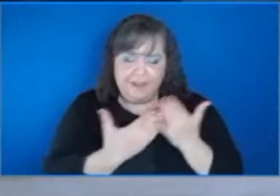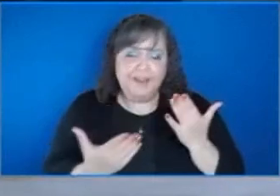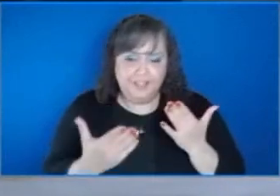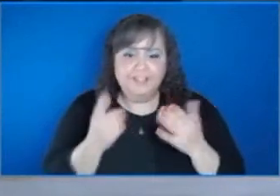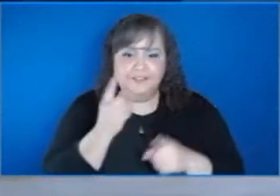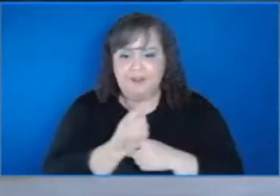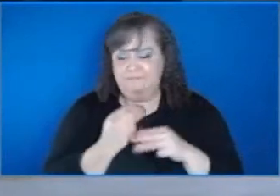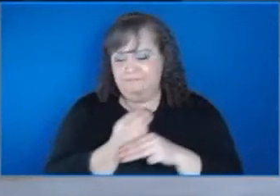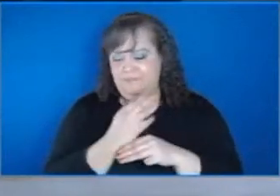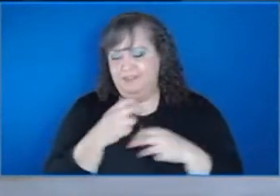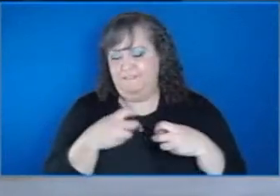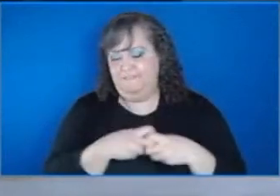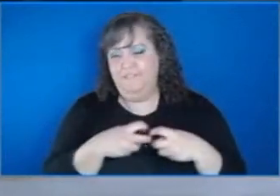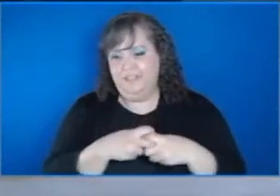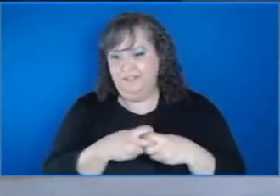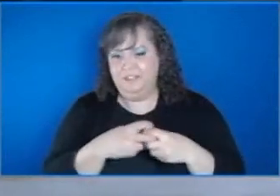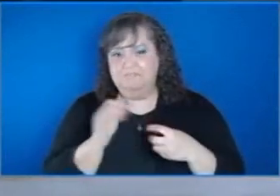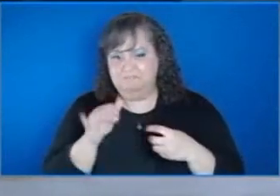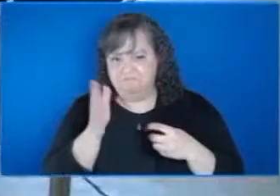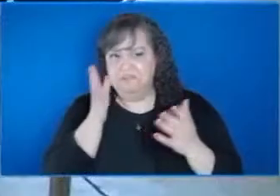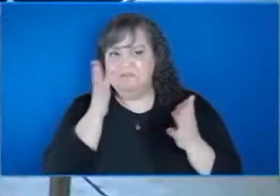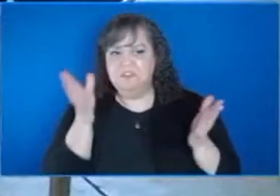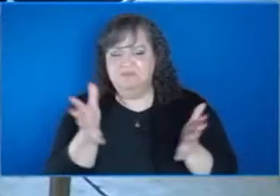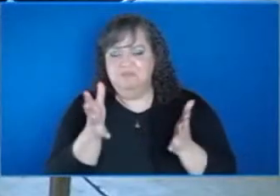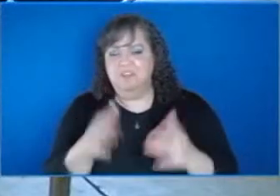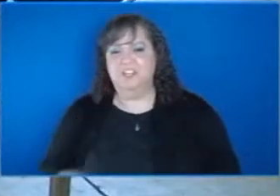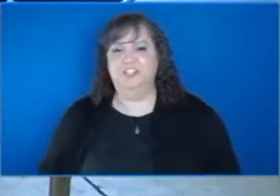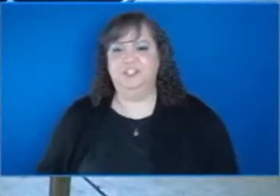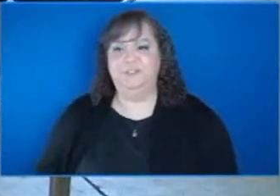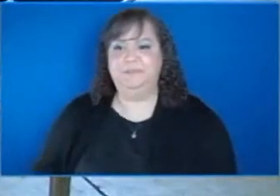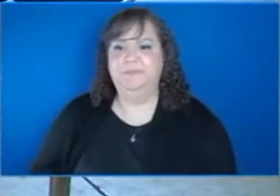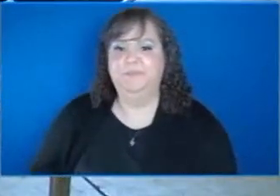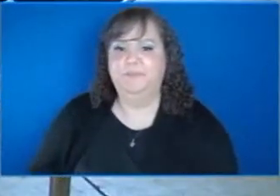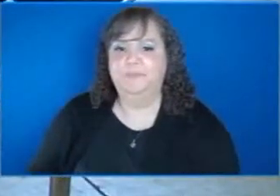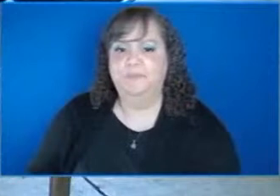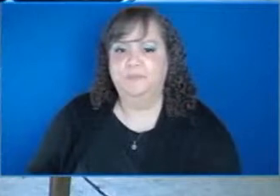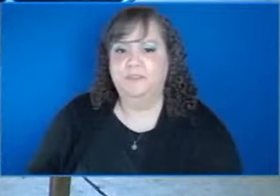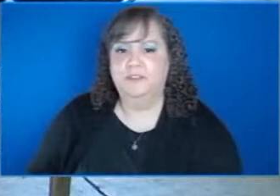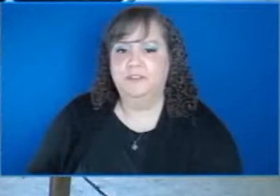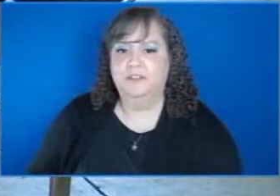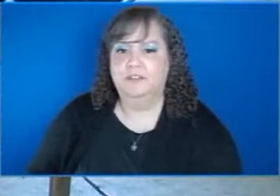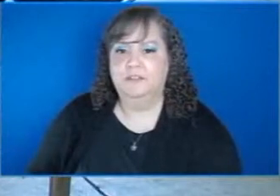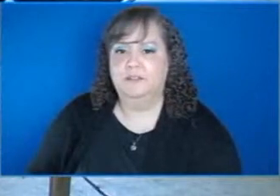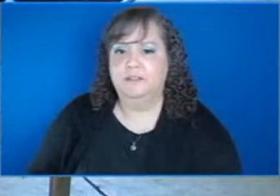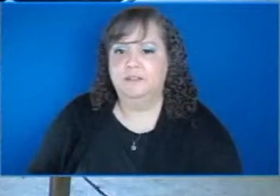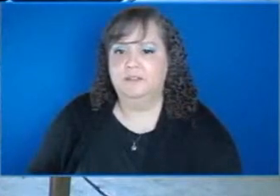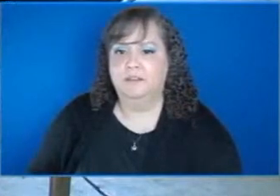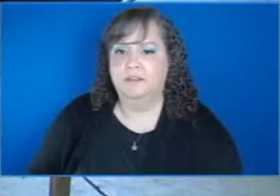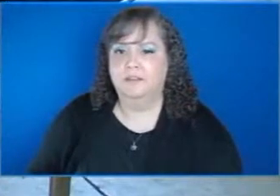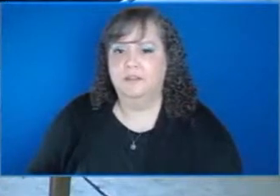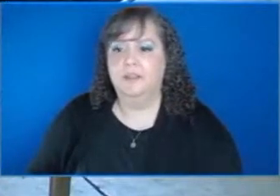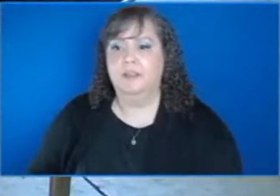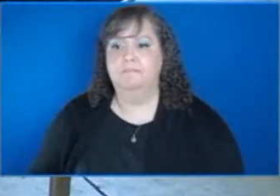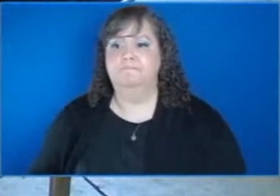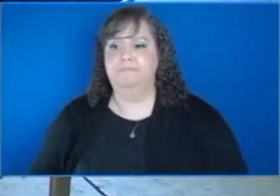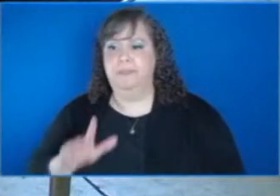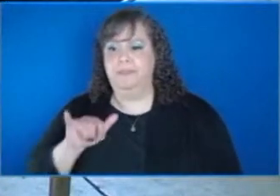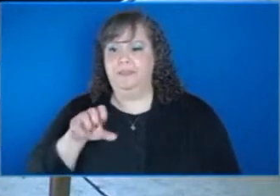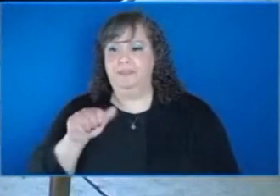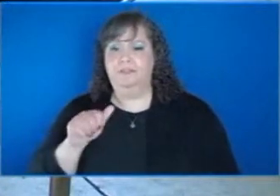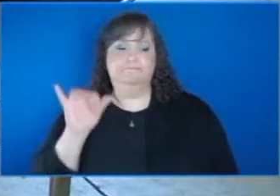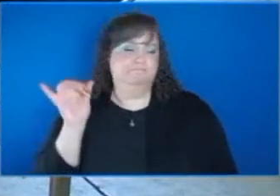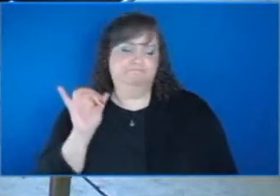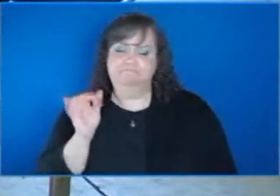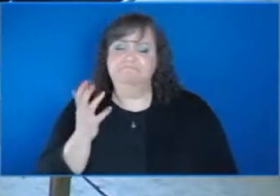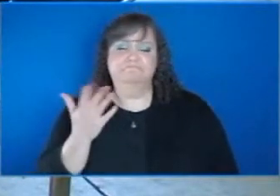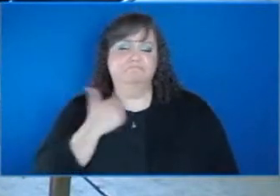definitely encourage math and physics, for sure. Yeah, What same. else? I love math and physics. That's something I really enjoyed in high school,